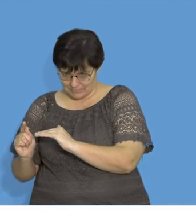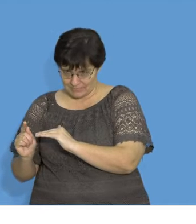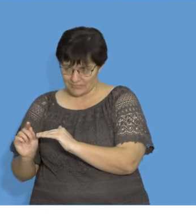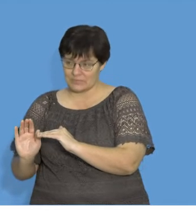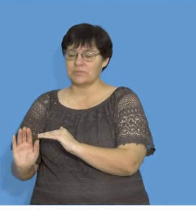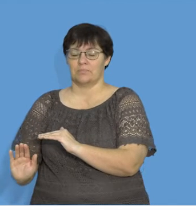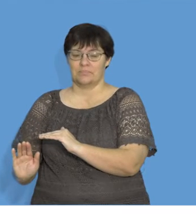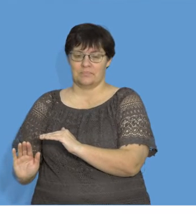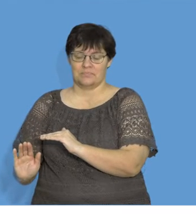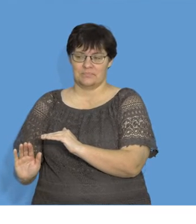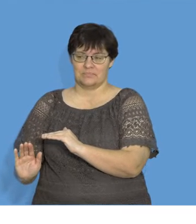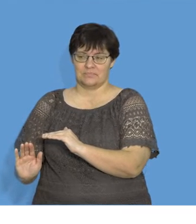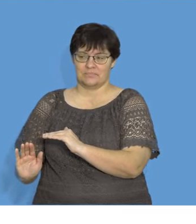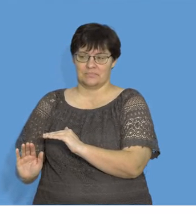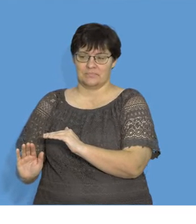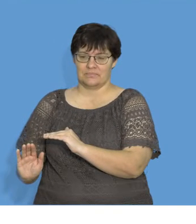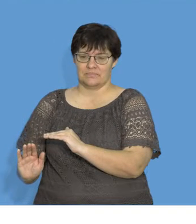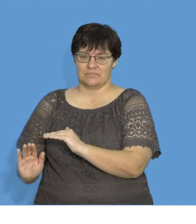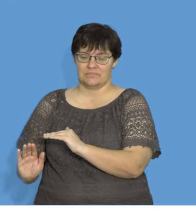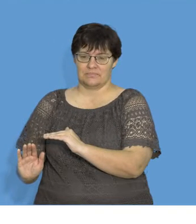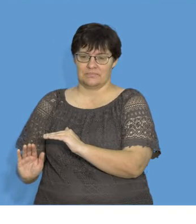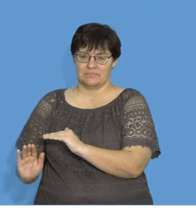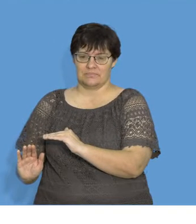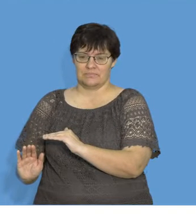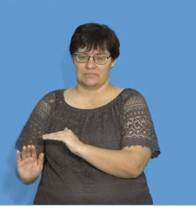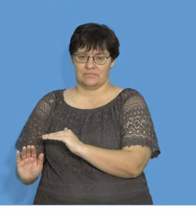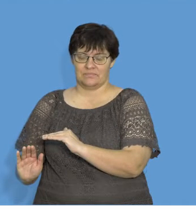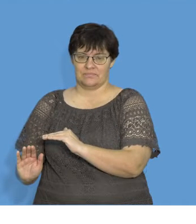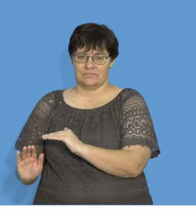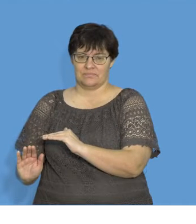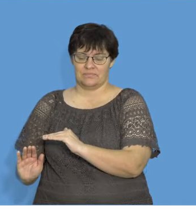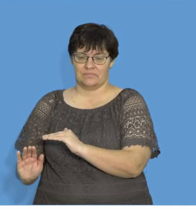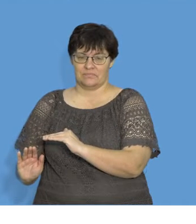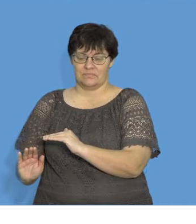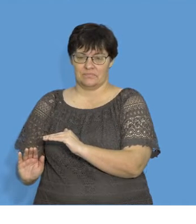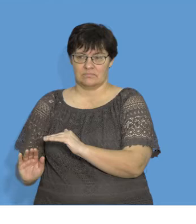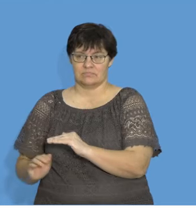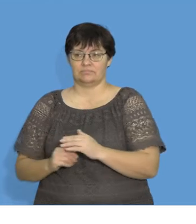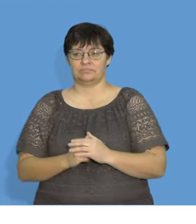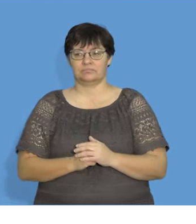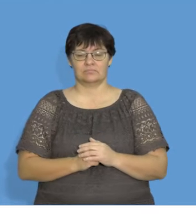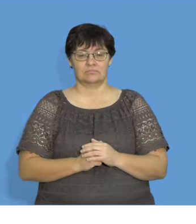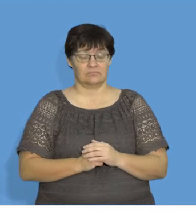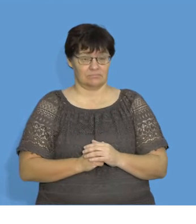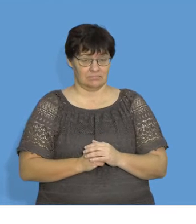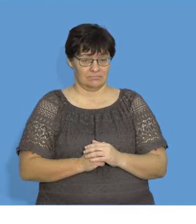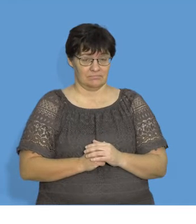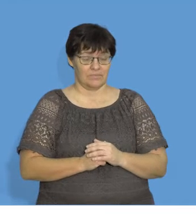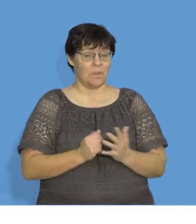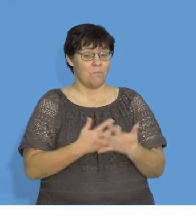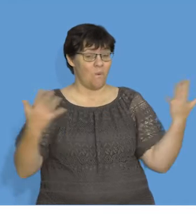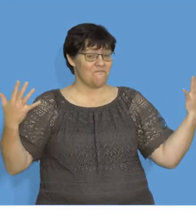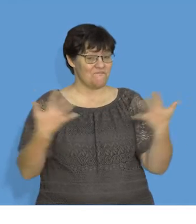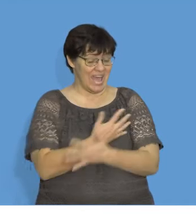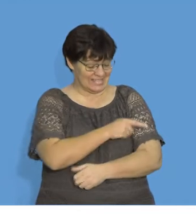eventually it stops. There we go. Okay. The